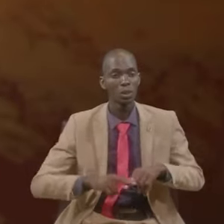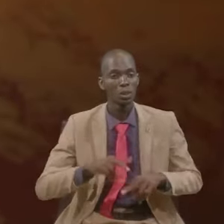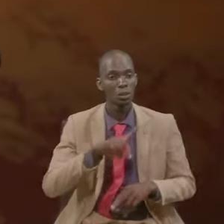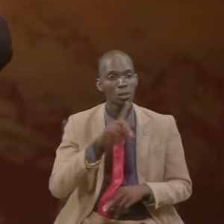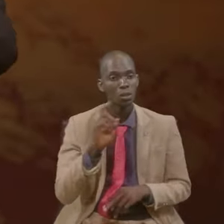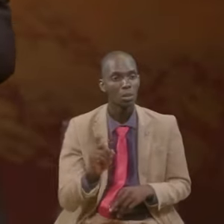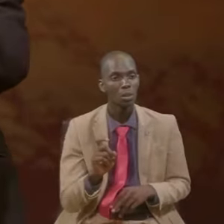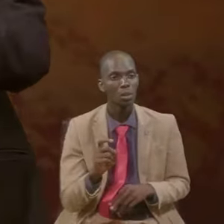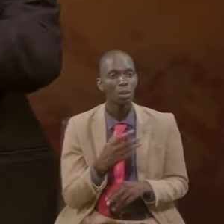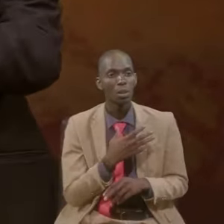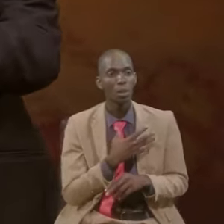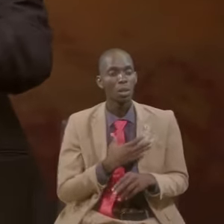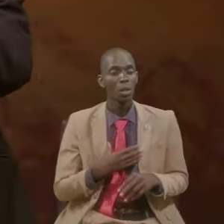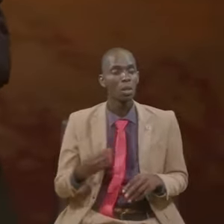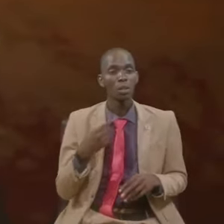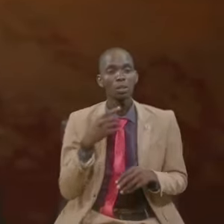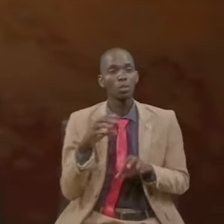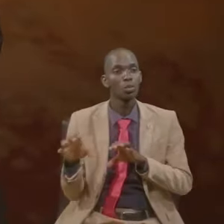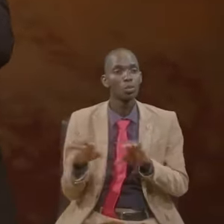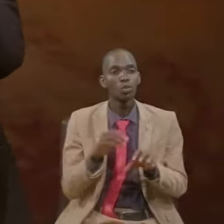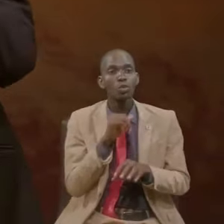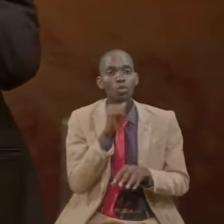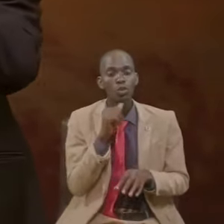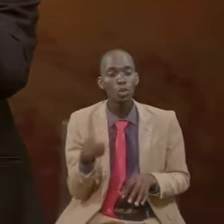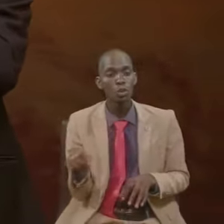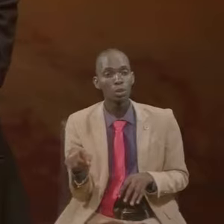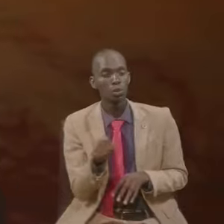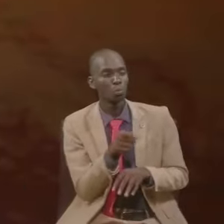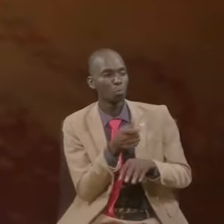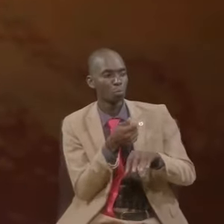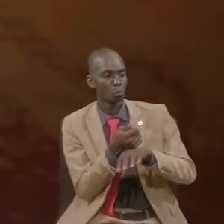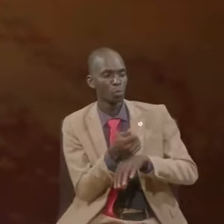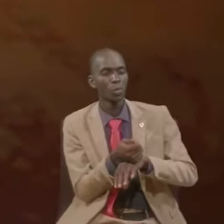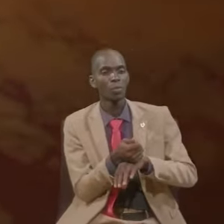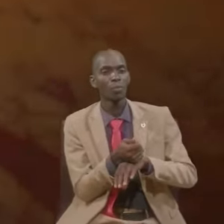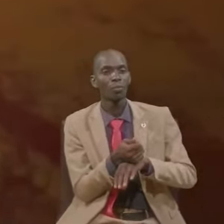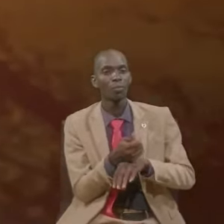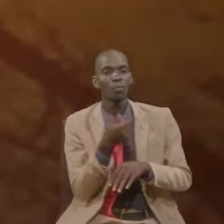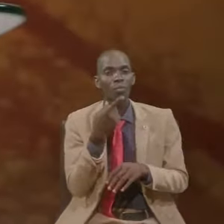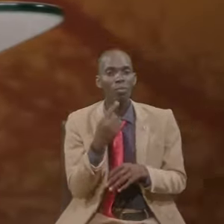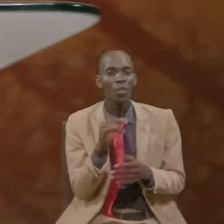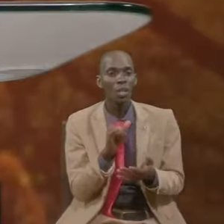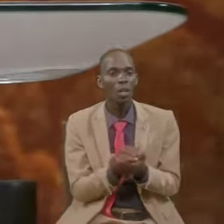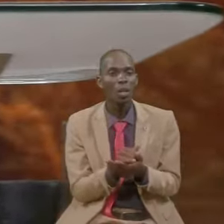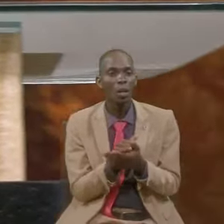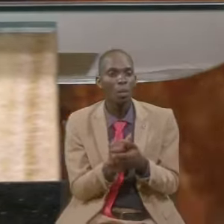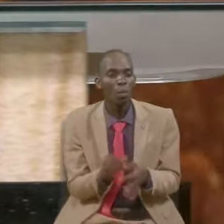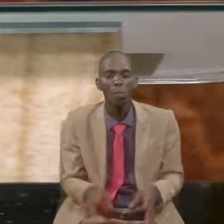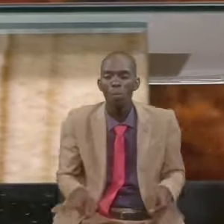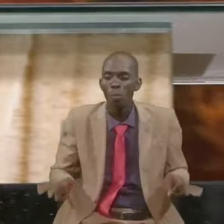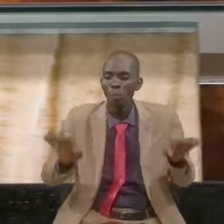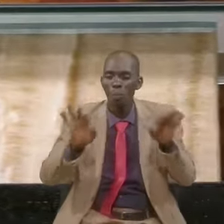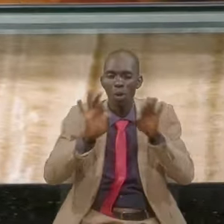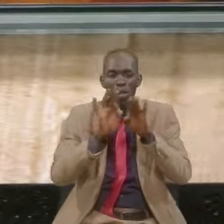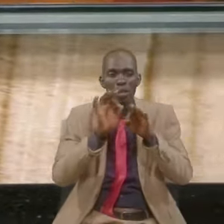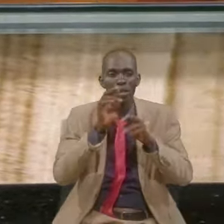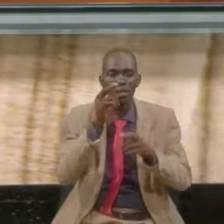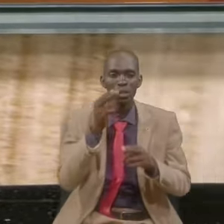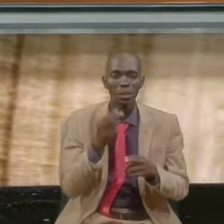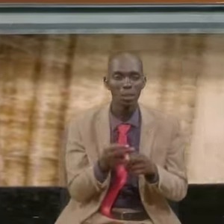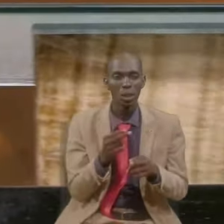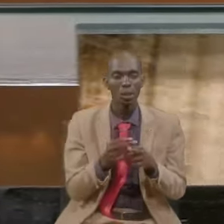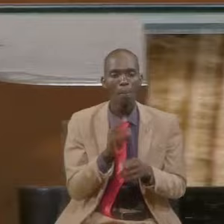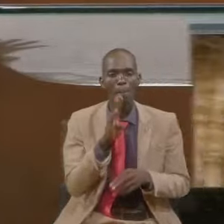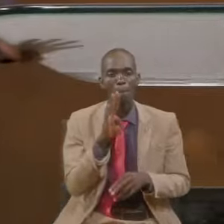verse 7, do not they blaspheme the worthy name by